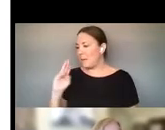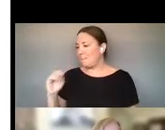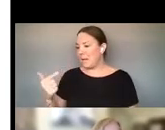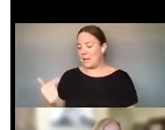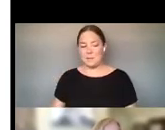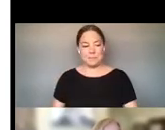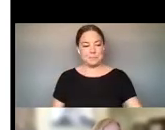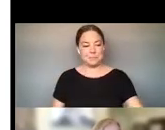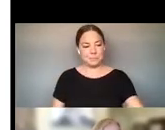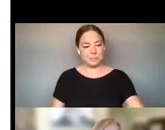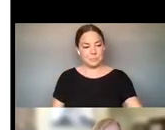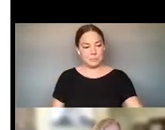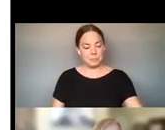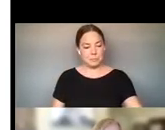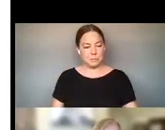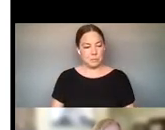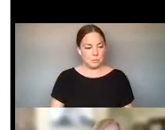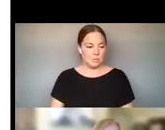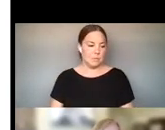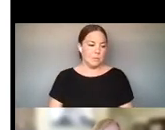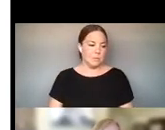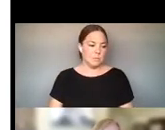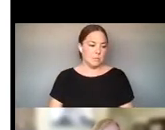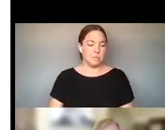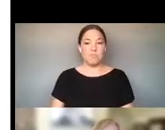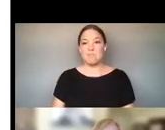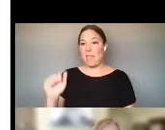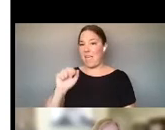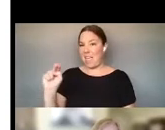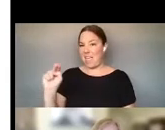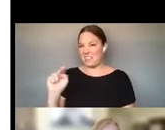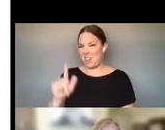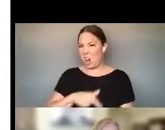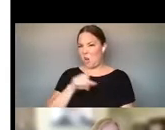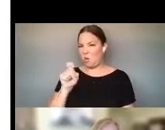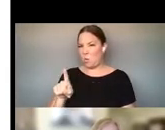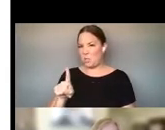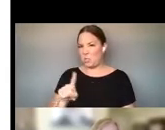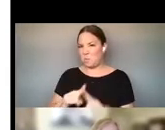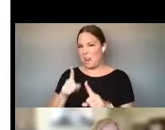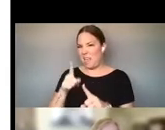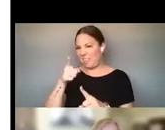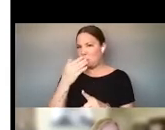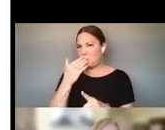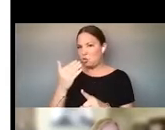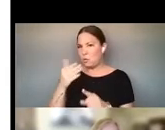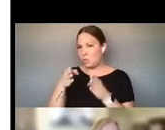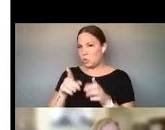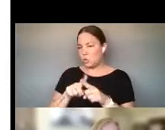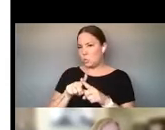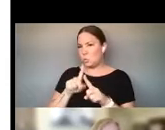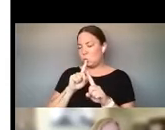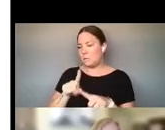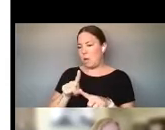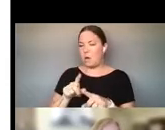and this is, this is kind of a long question, but I'm going to throw it to you because I feel like there's variations of this that show up sometimes